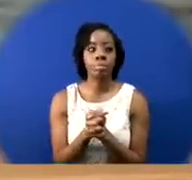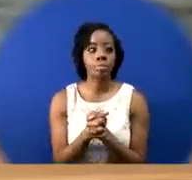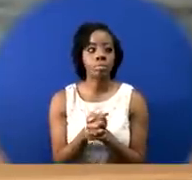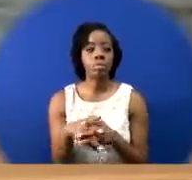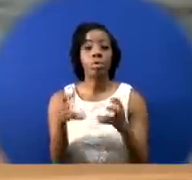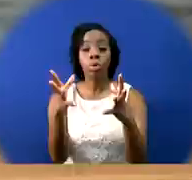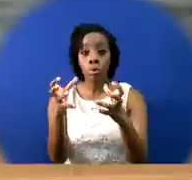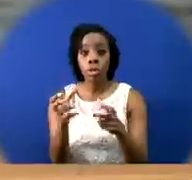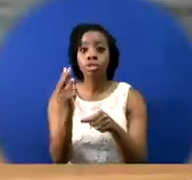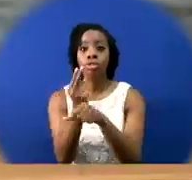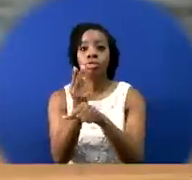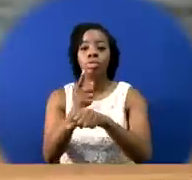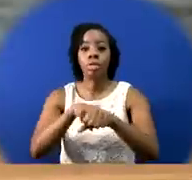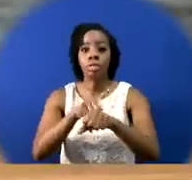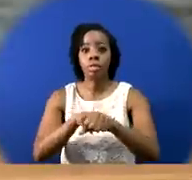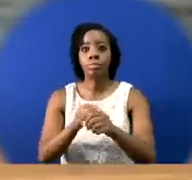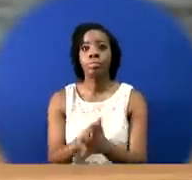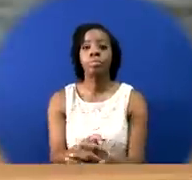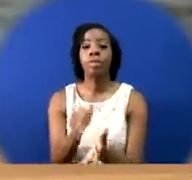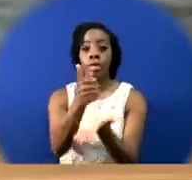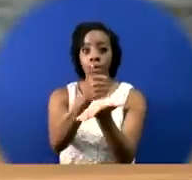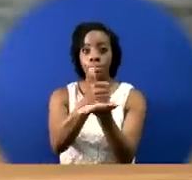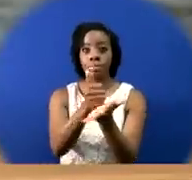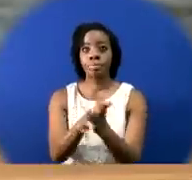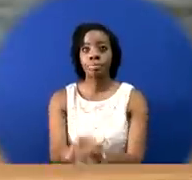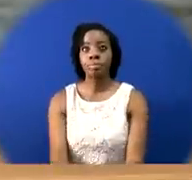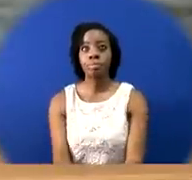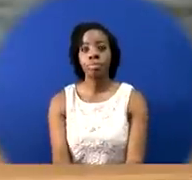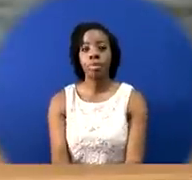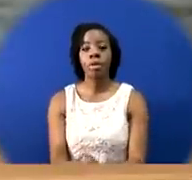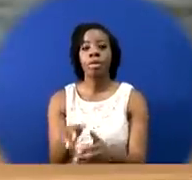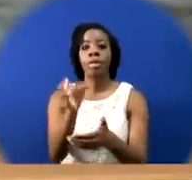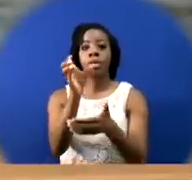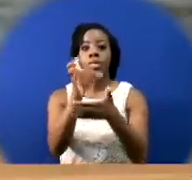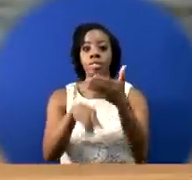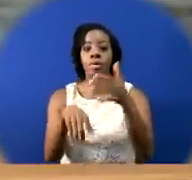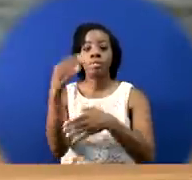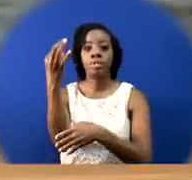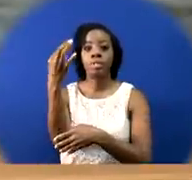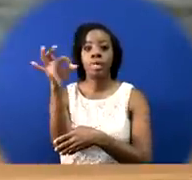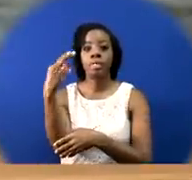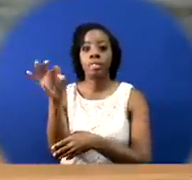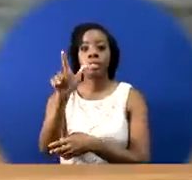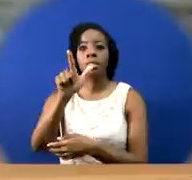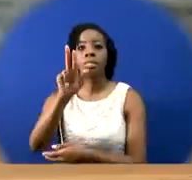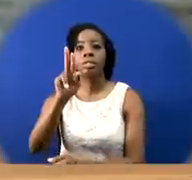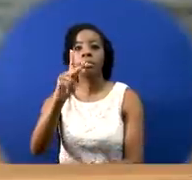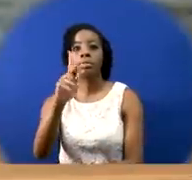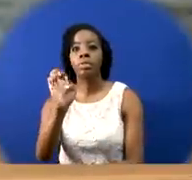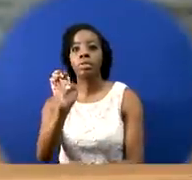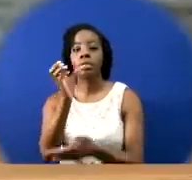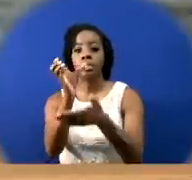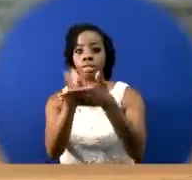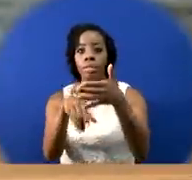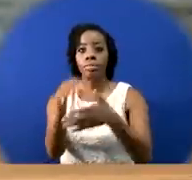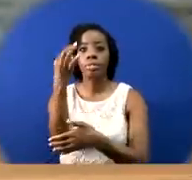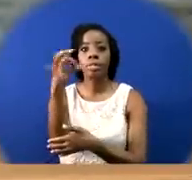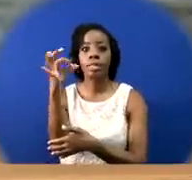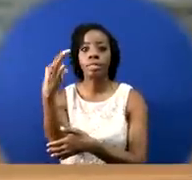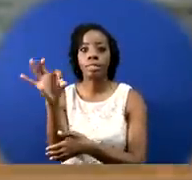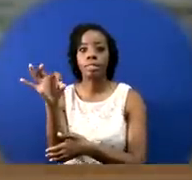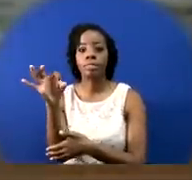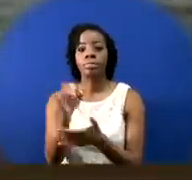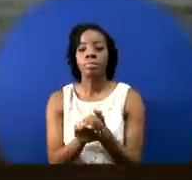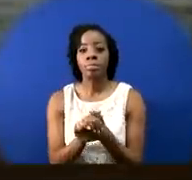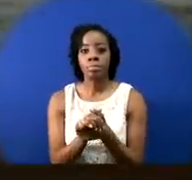somewhat on time today. Is that all right? Amen. Luke chapter 19, the New Testament Gospel of Luke at chapter 19. The New Testament